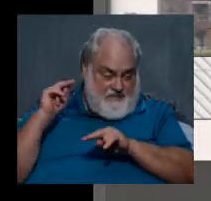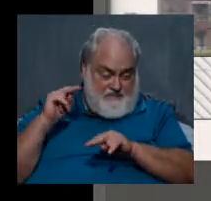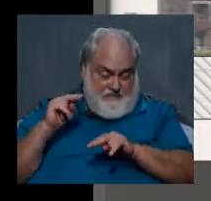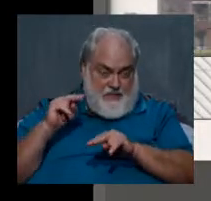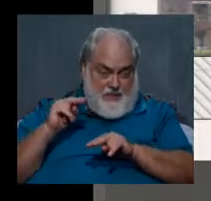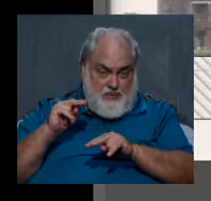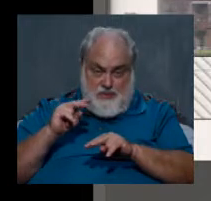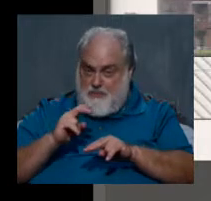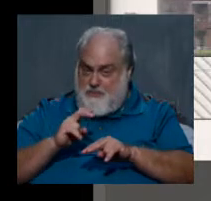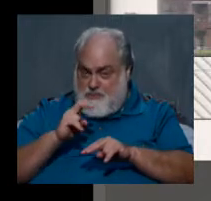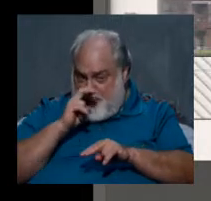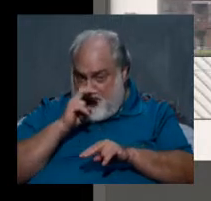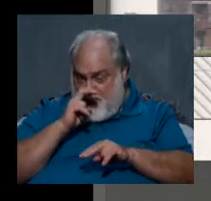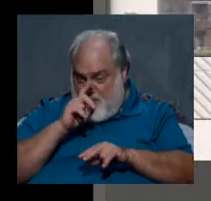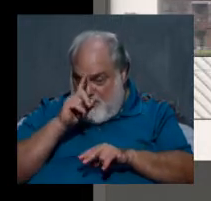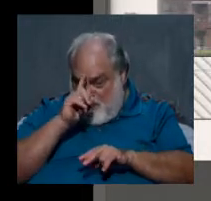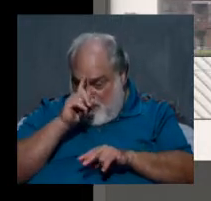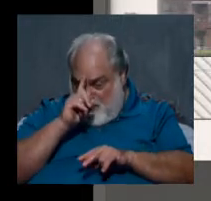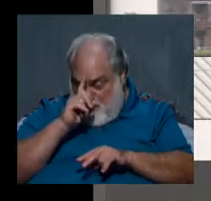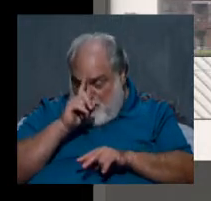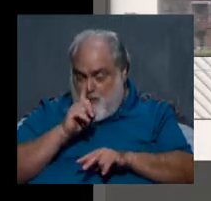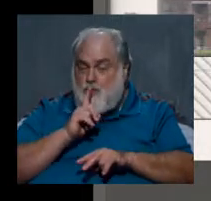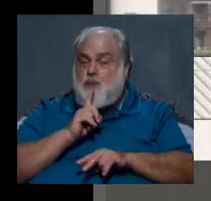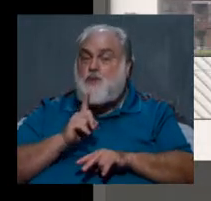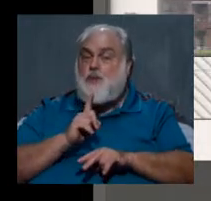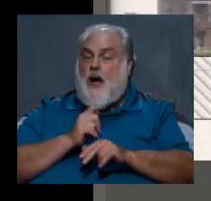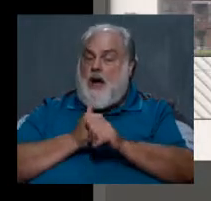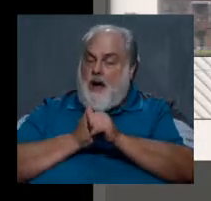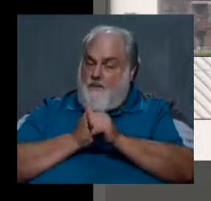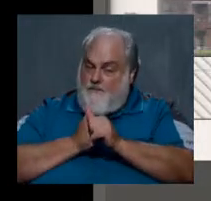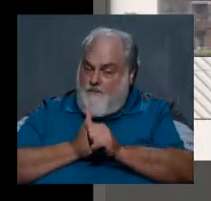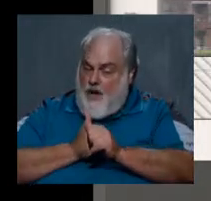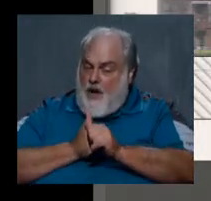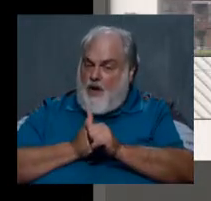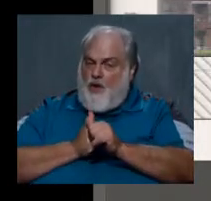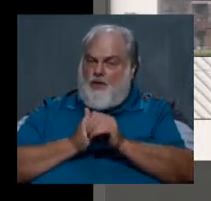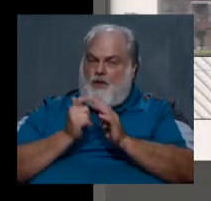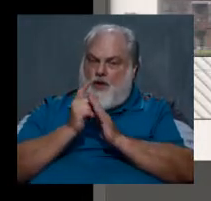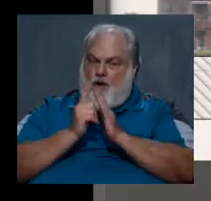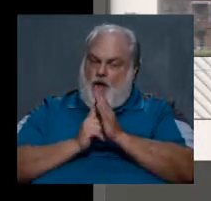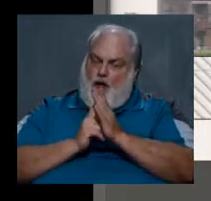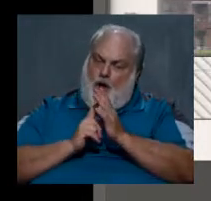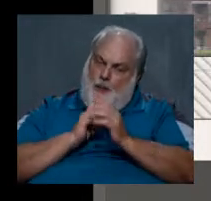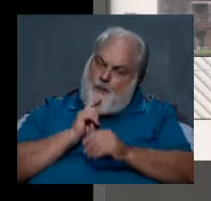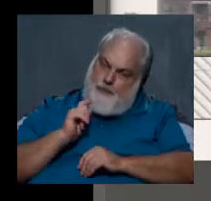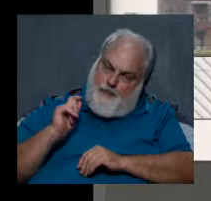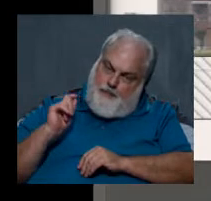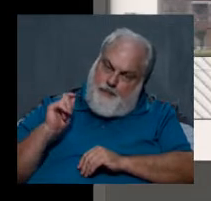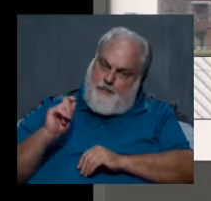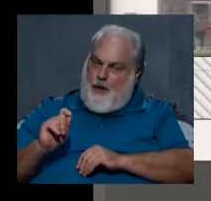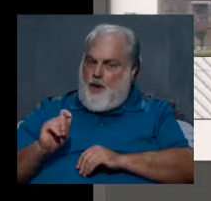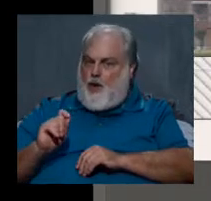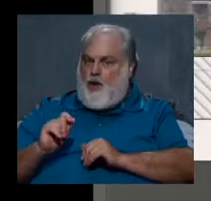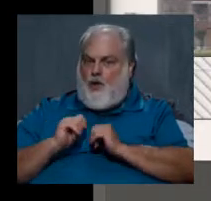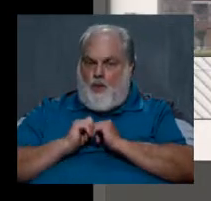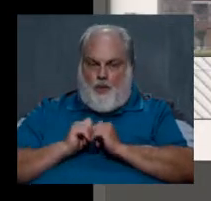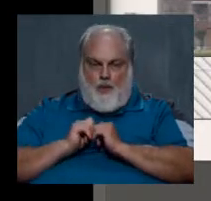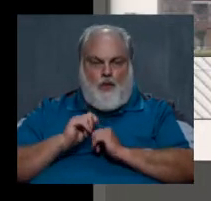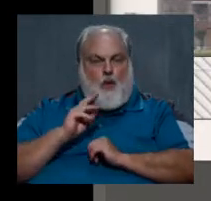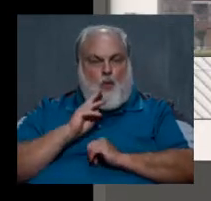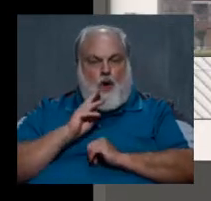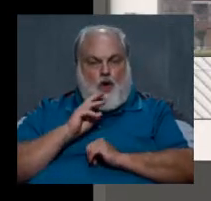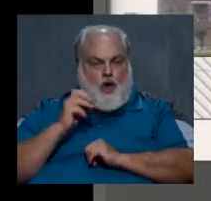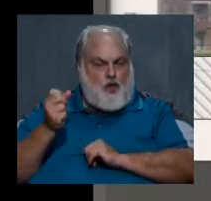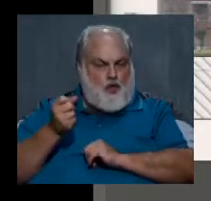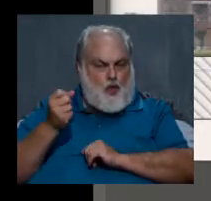project. We will absolutely abide by their requirements pertaining to drainage and detention storage. As